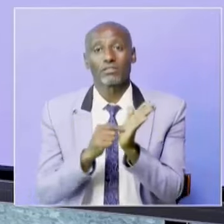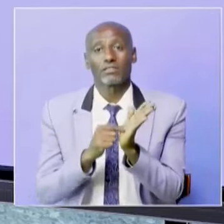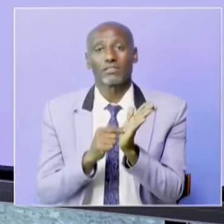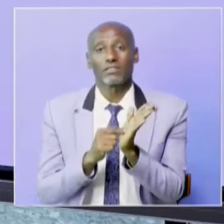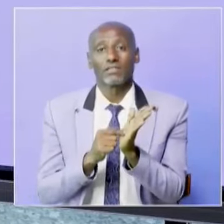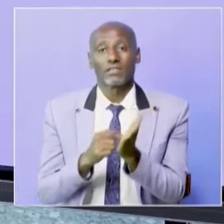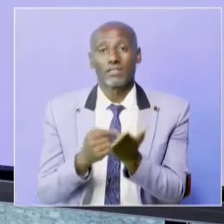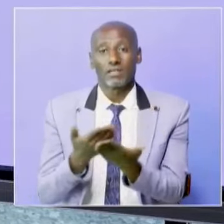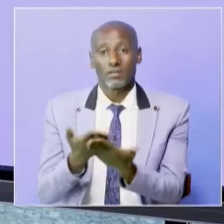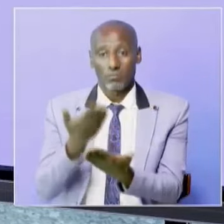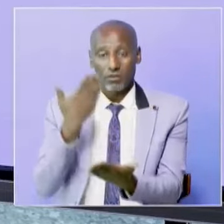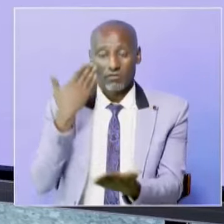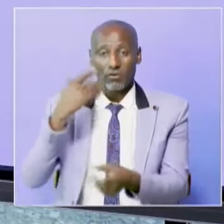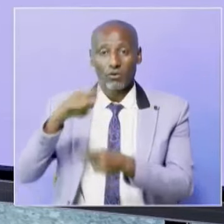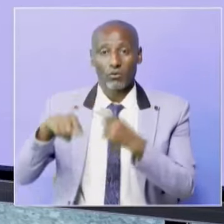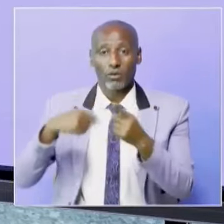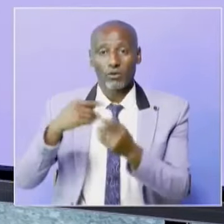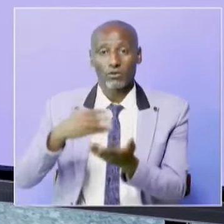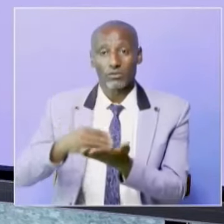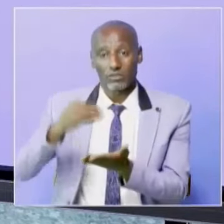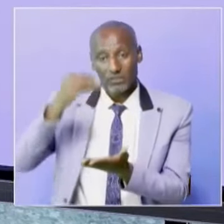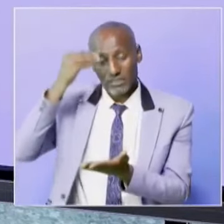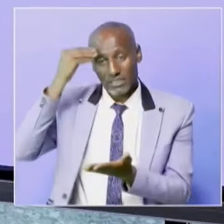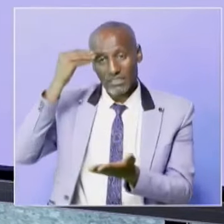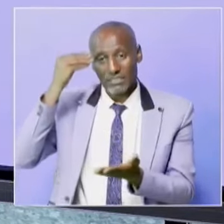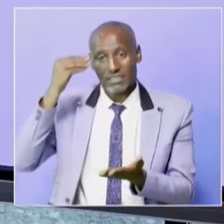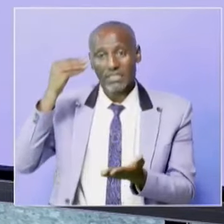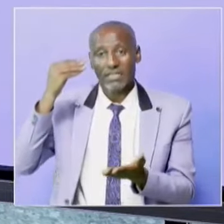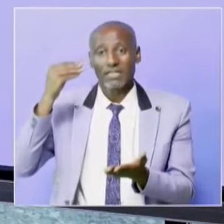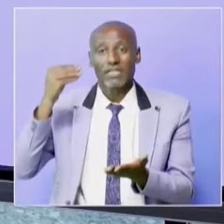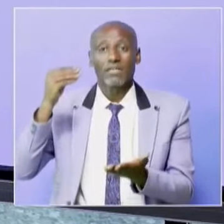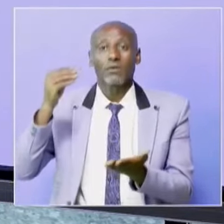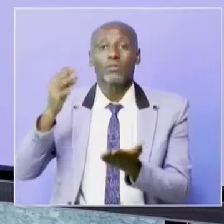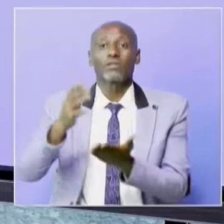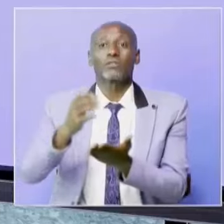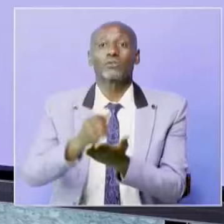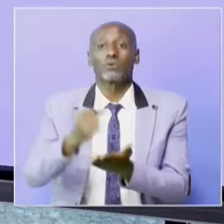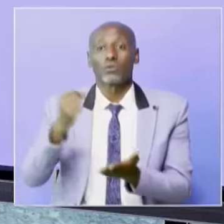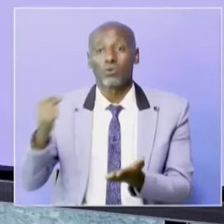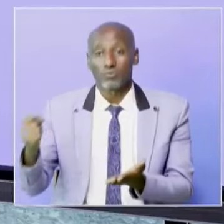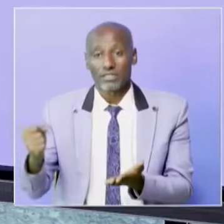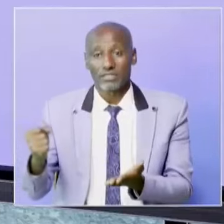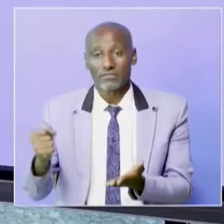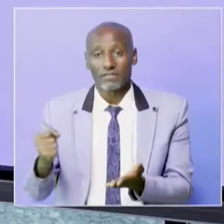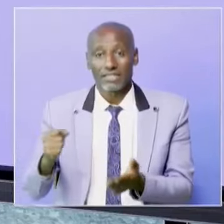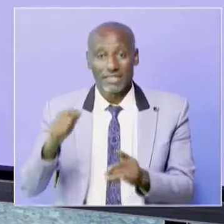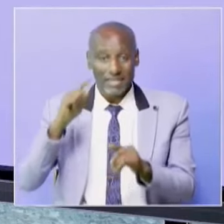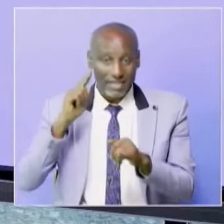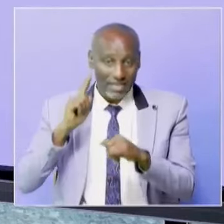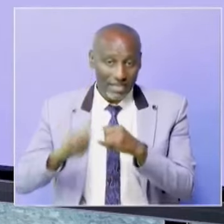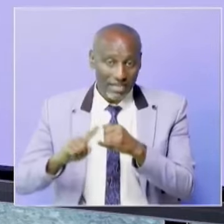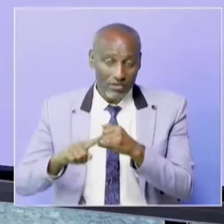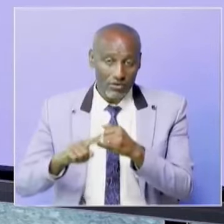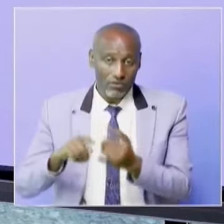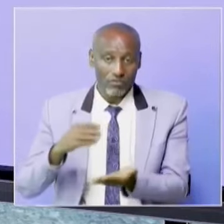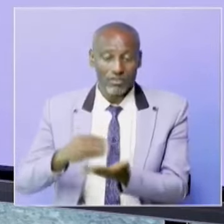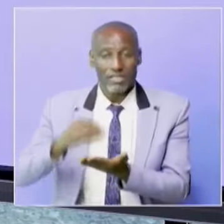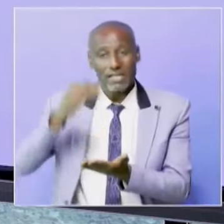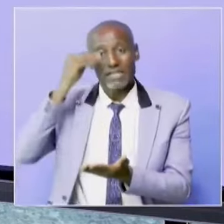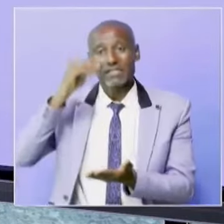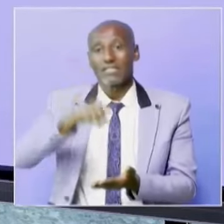lesson, let's say something about specific objectives, okay? At the end of today's lesson, you are going to